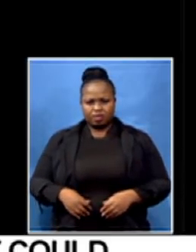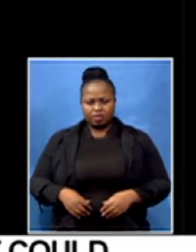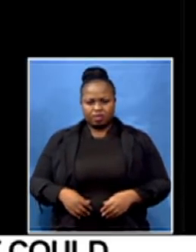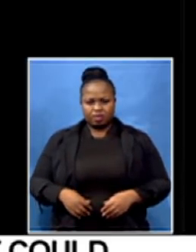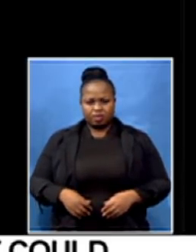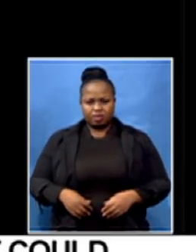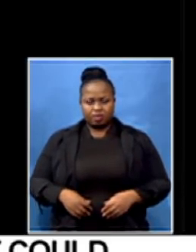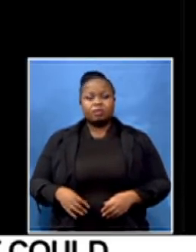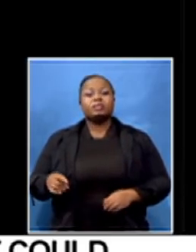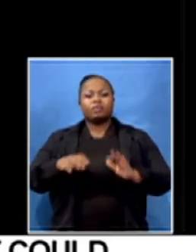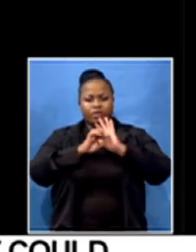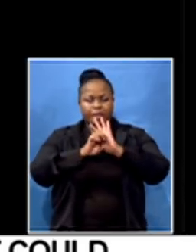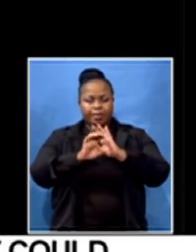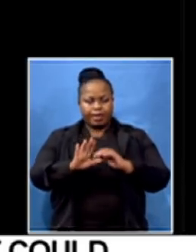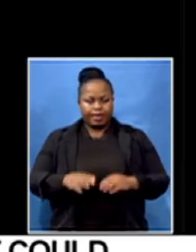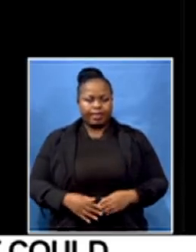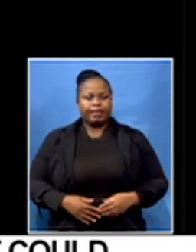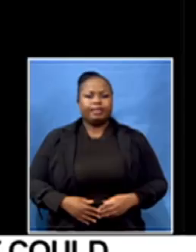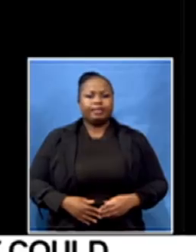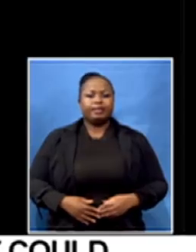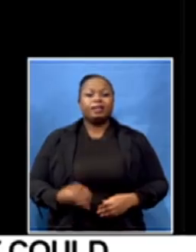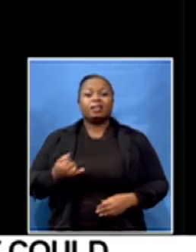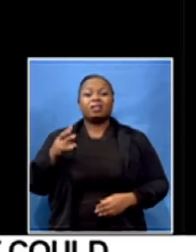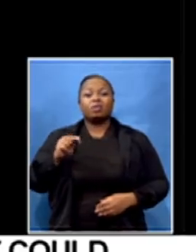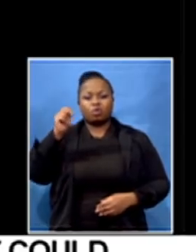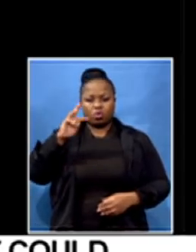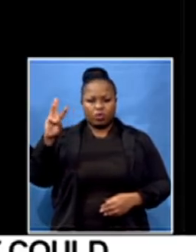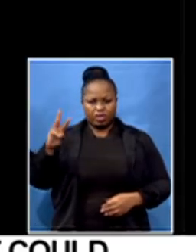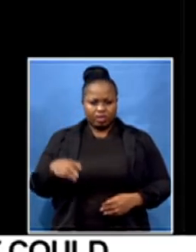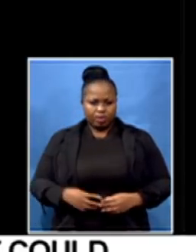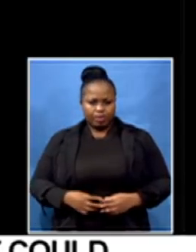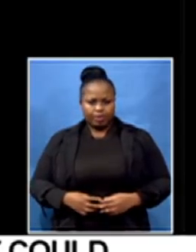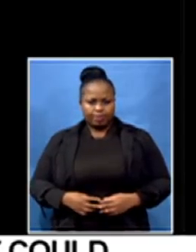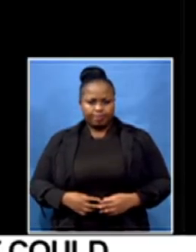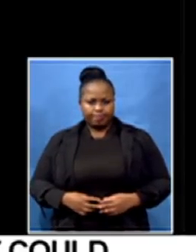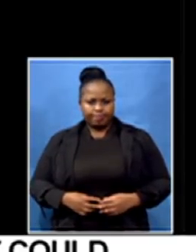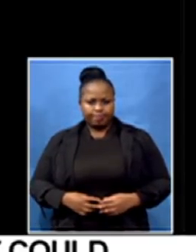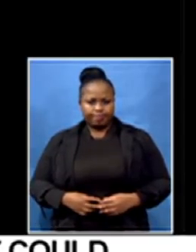Is it your question? E.g. like Northwest.